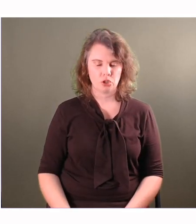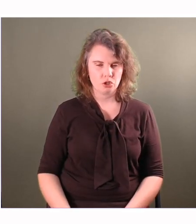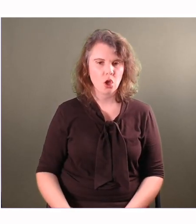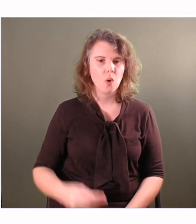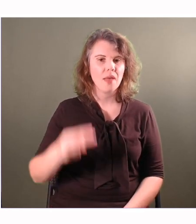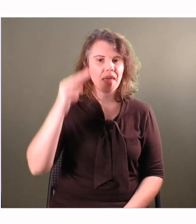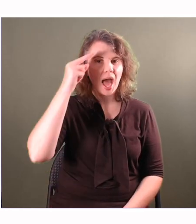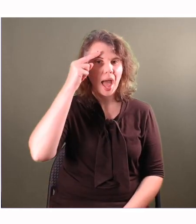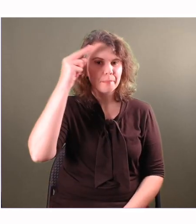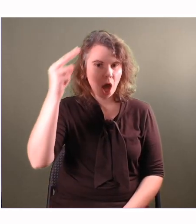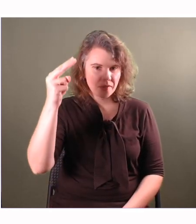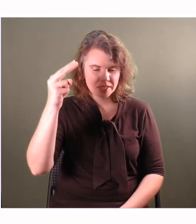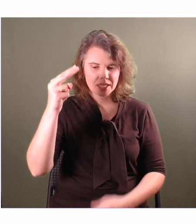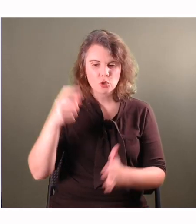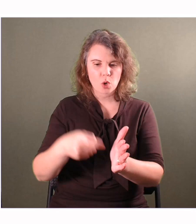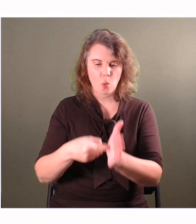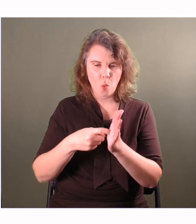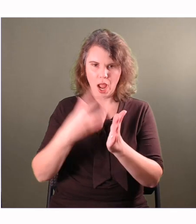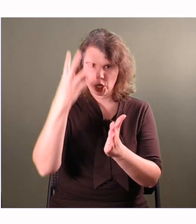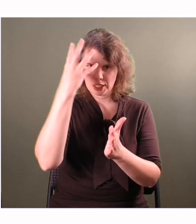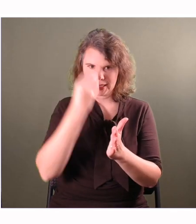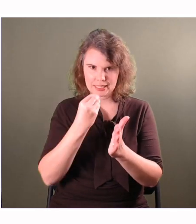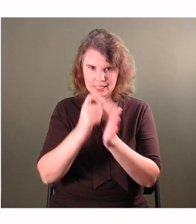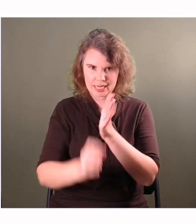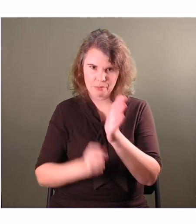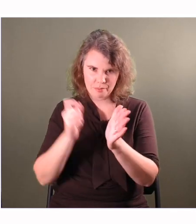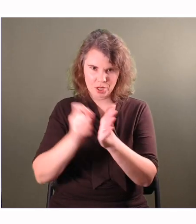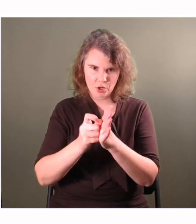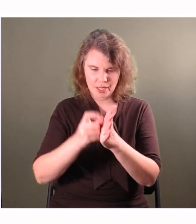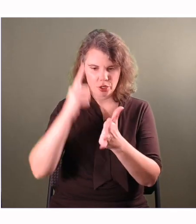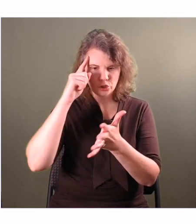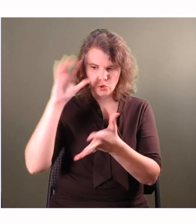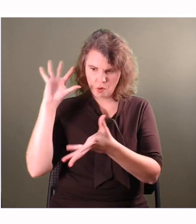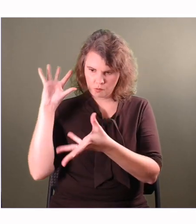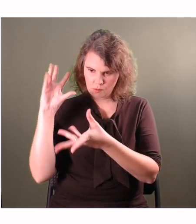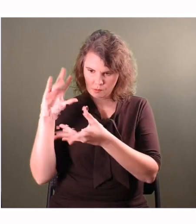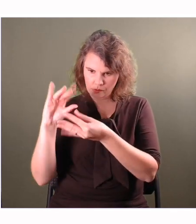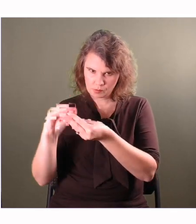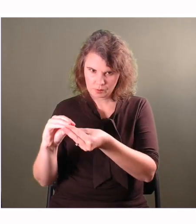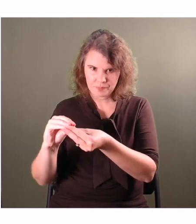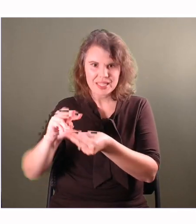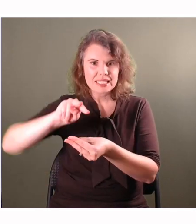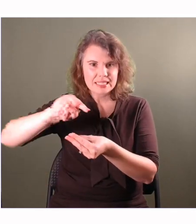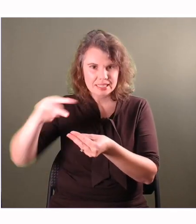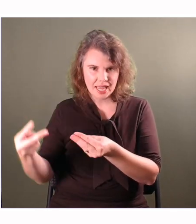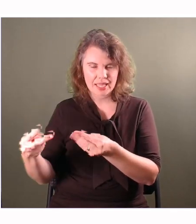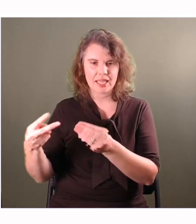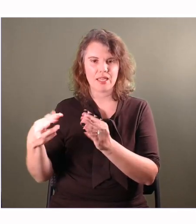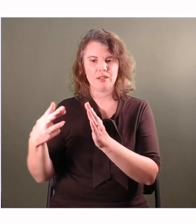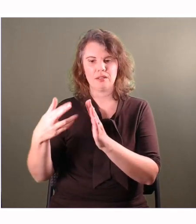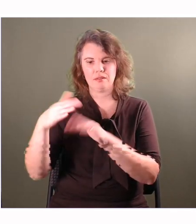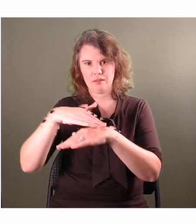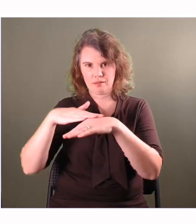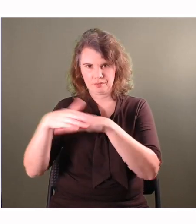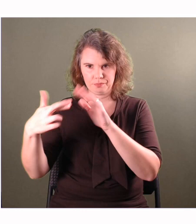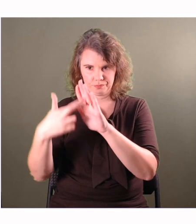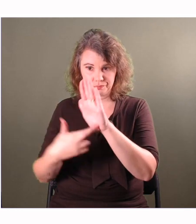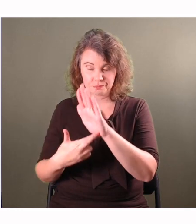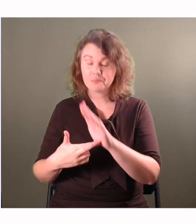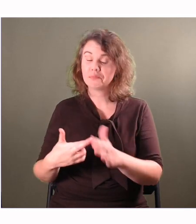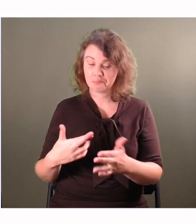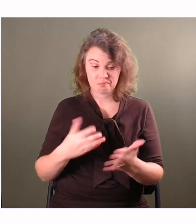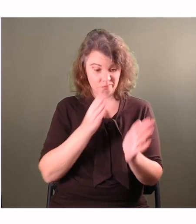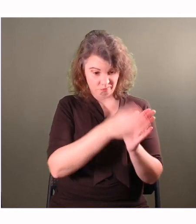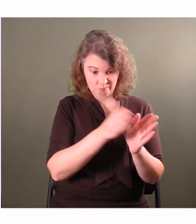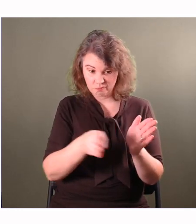So the hypothesis is that a sleep period is needed to consolidate second-order learning. Turns